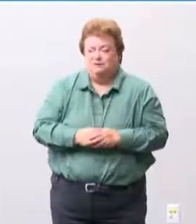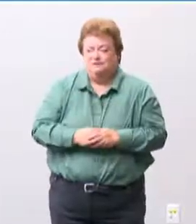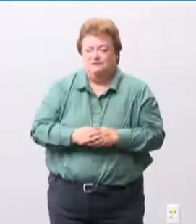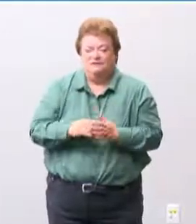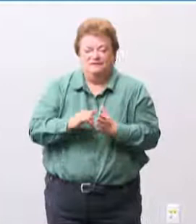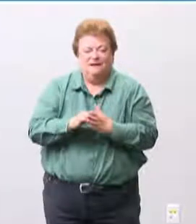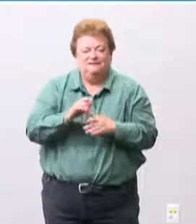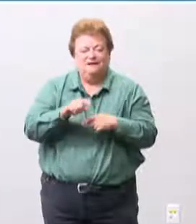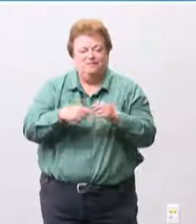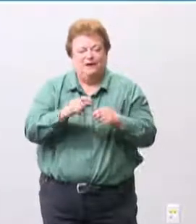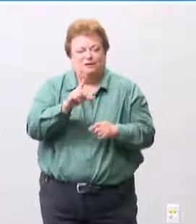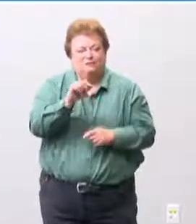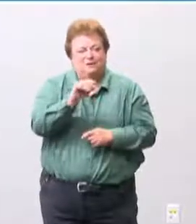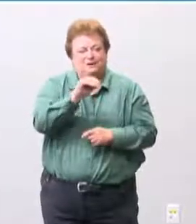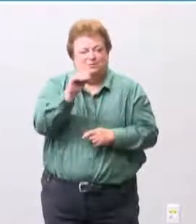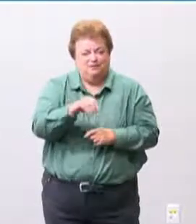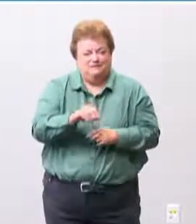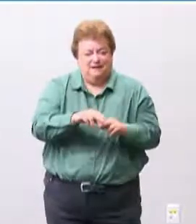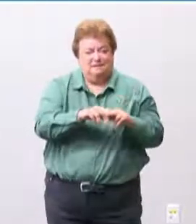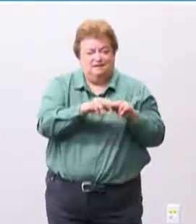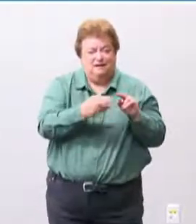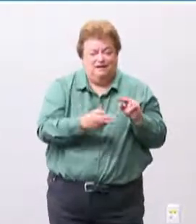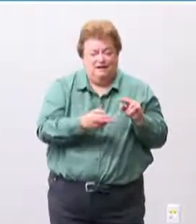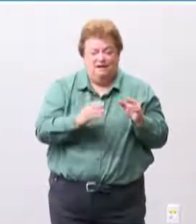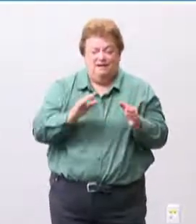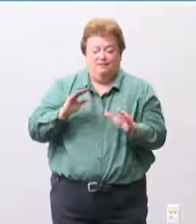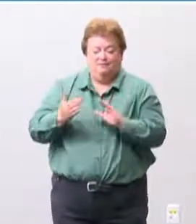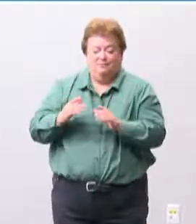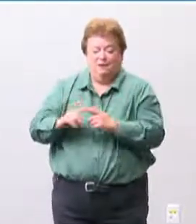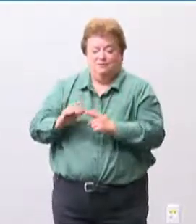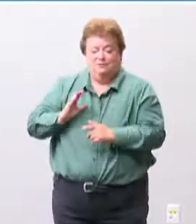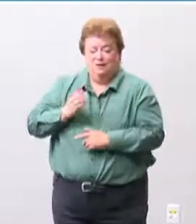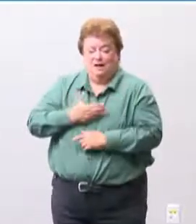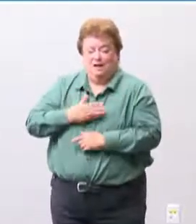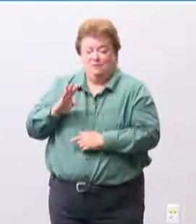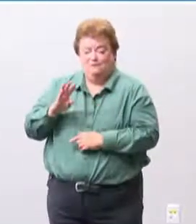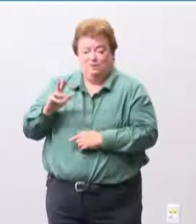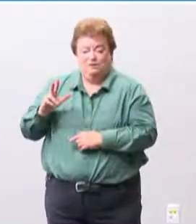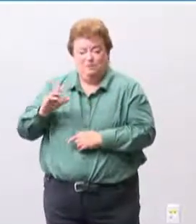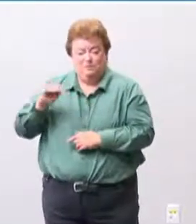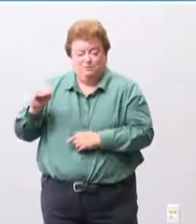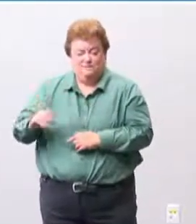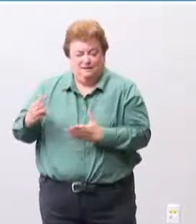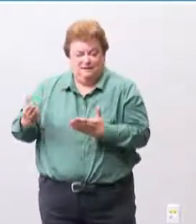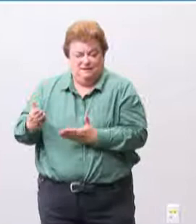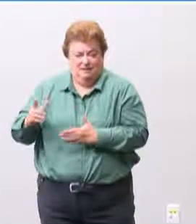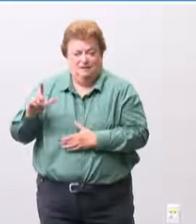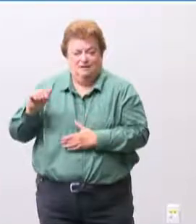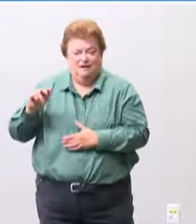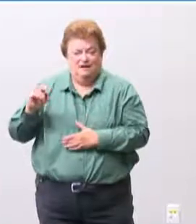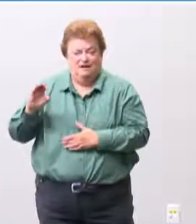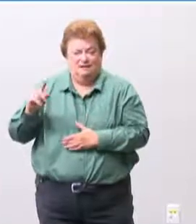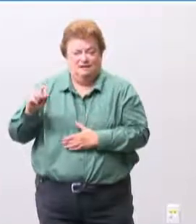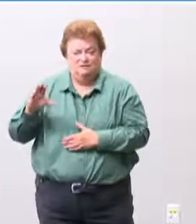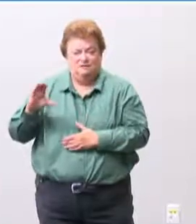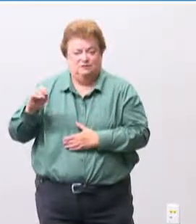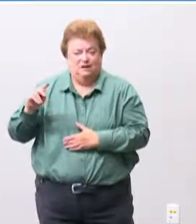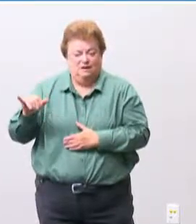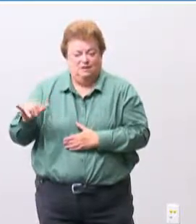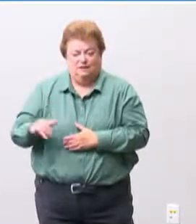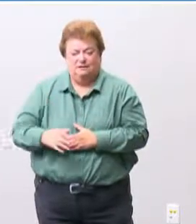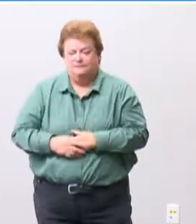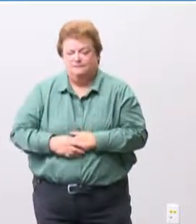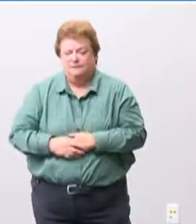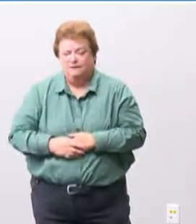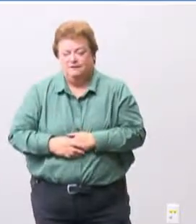a 20% decline compared to the 43% decline in Lancaster County.